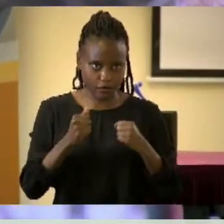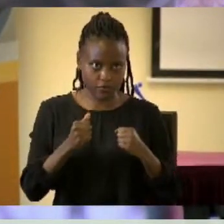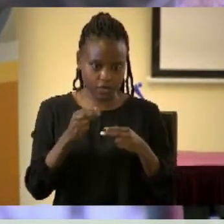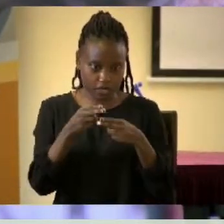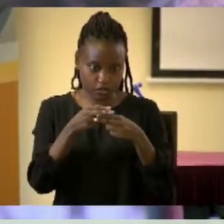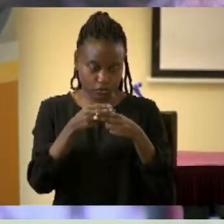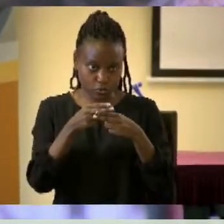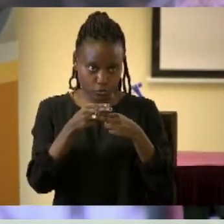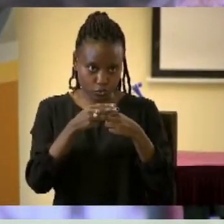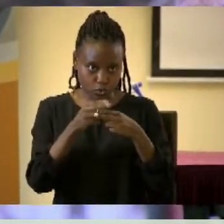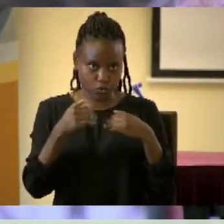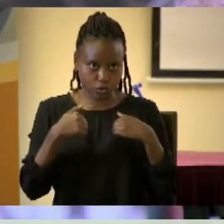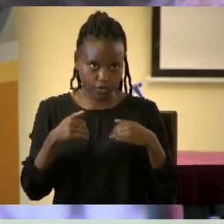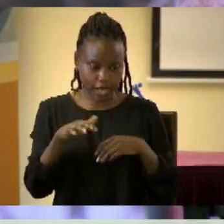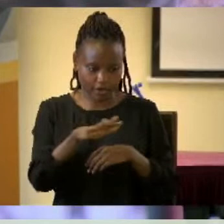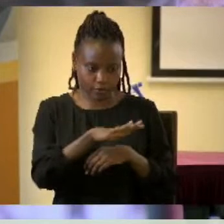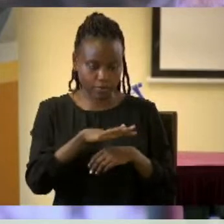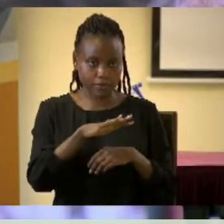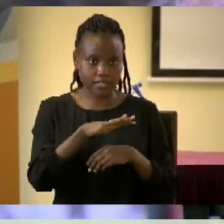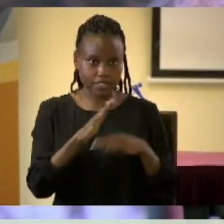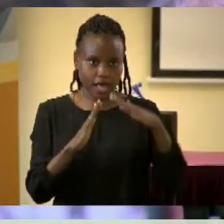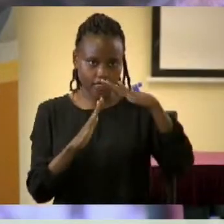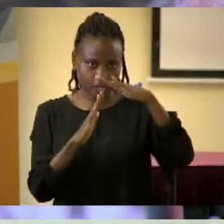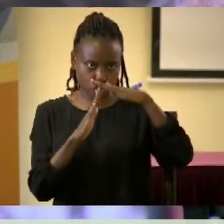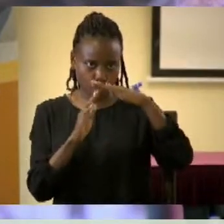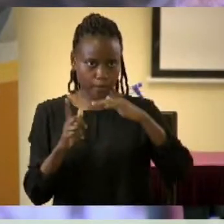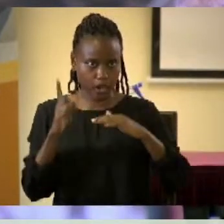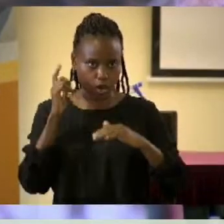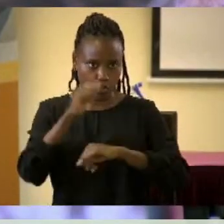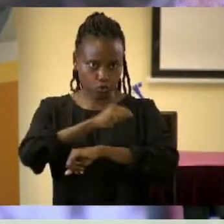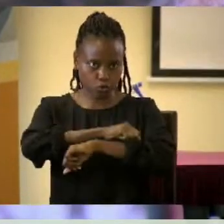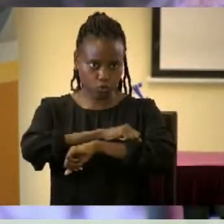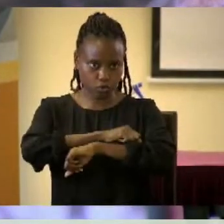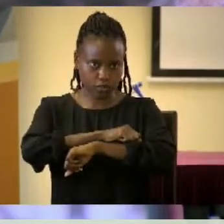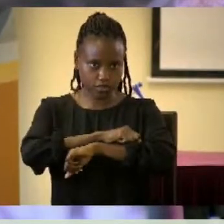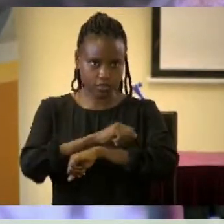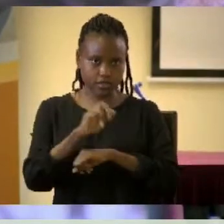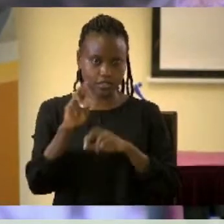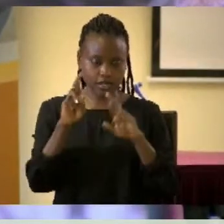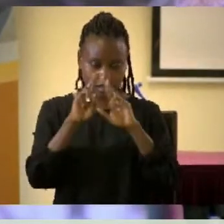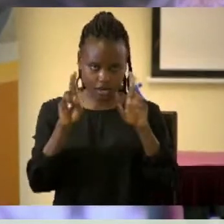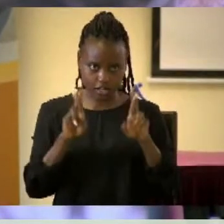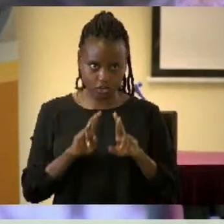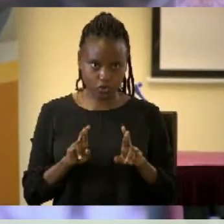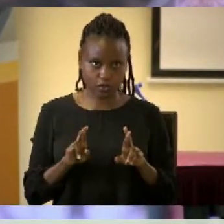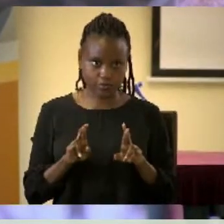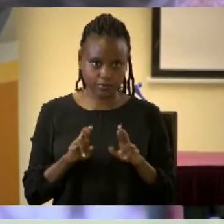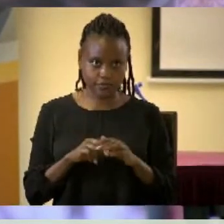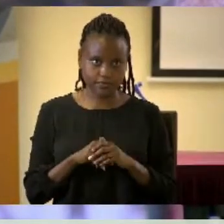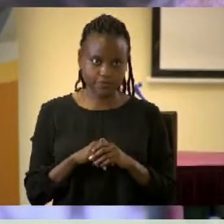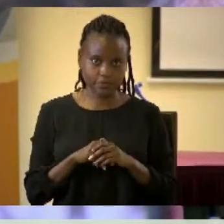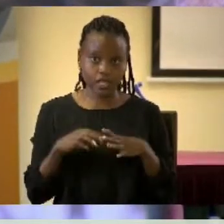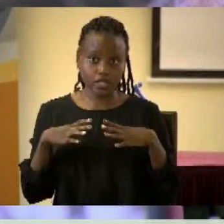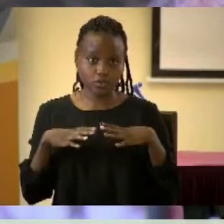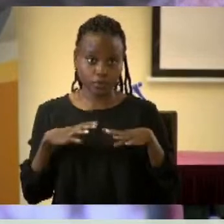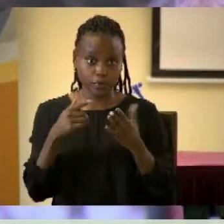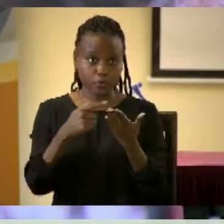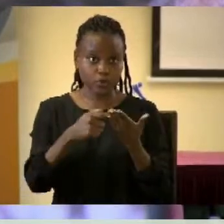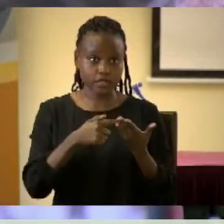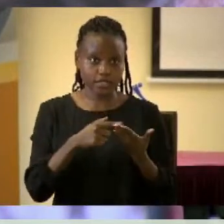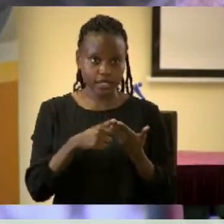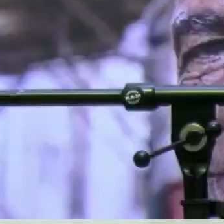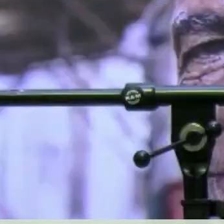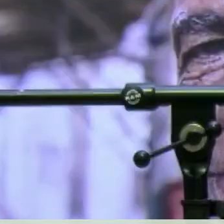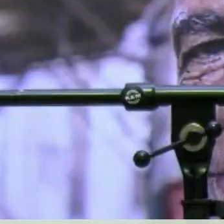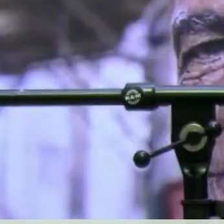your spot among the top law schools in the region. Ladies and gentlemen, discussions at this